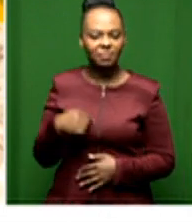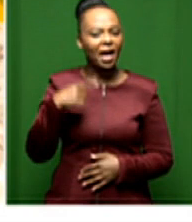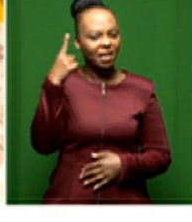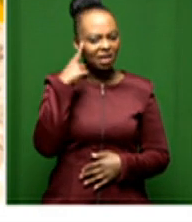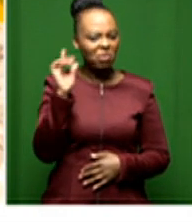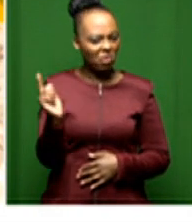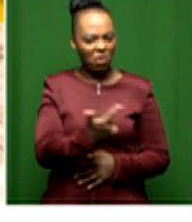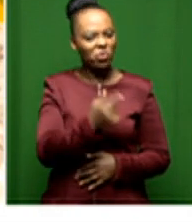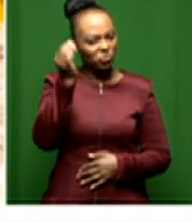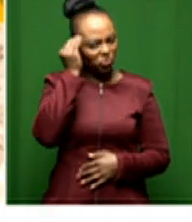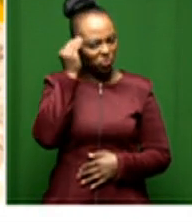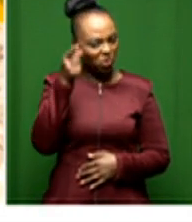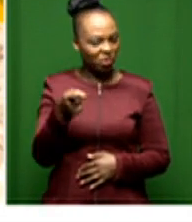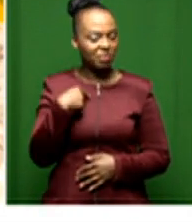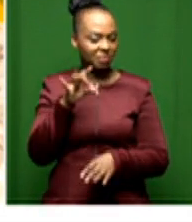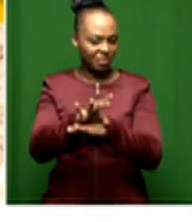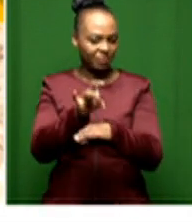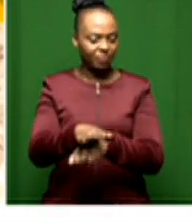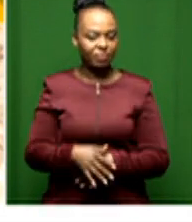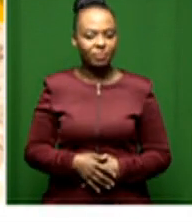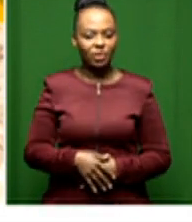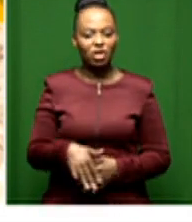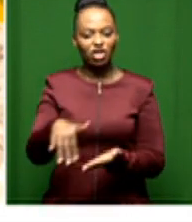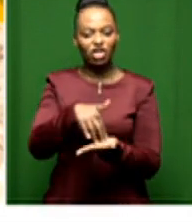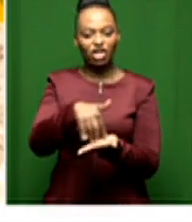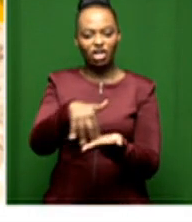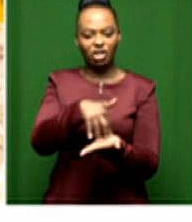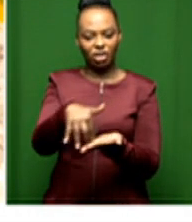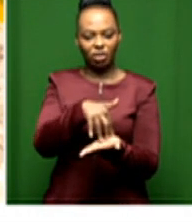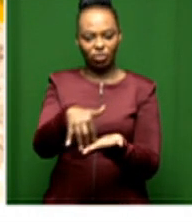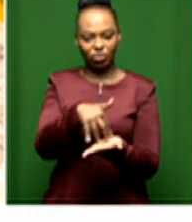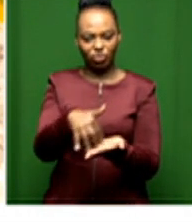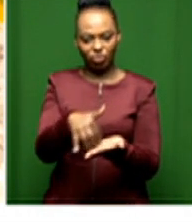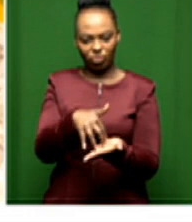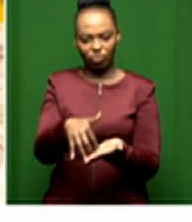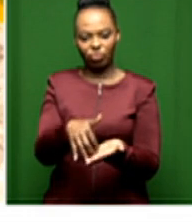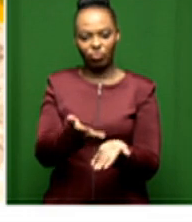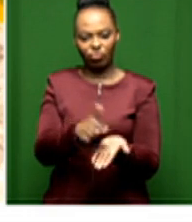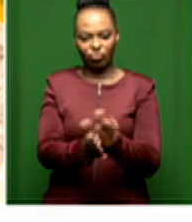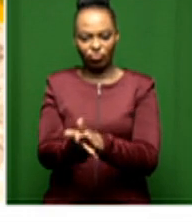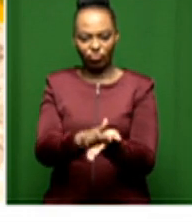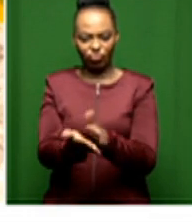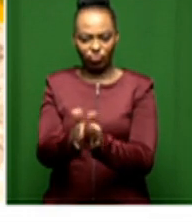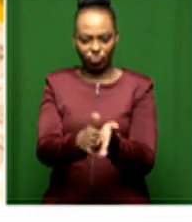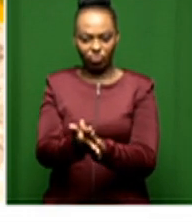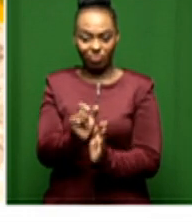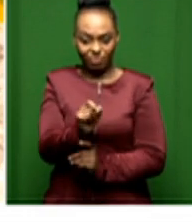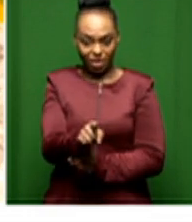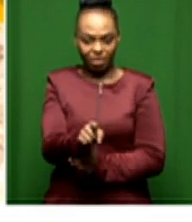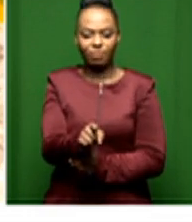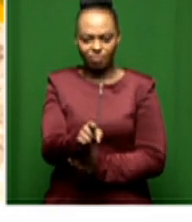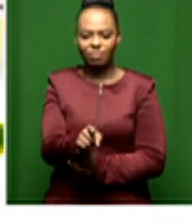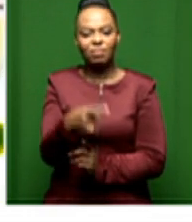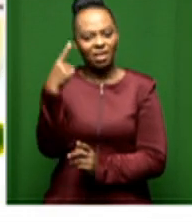and everyone does this. Mac and cheese. I think it's quick, convenient, and it's sufficient.